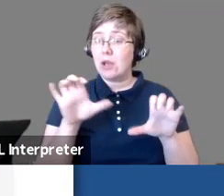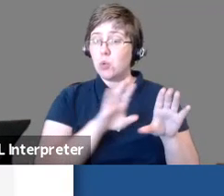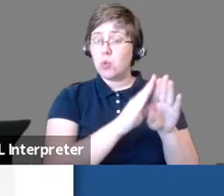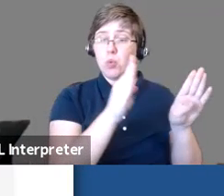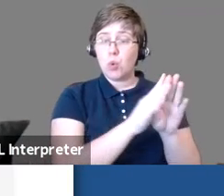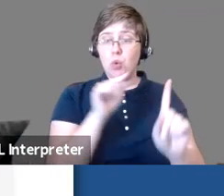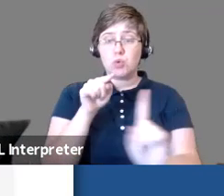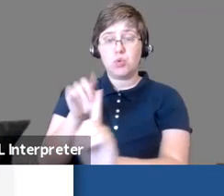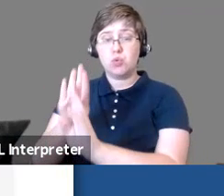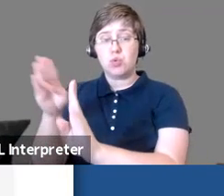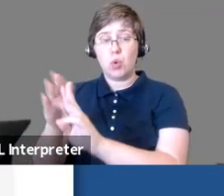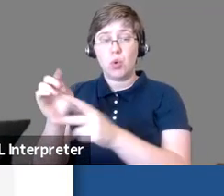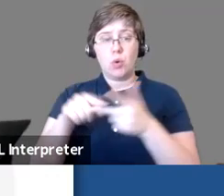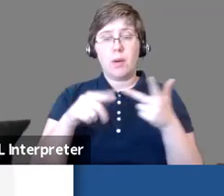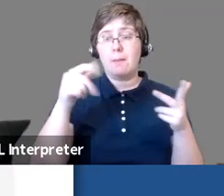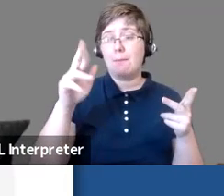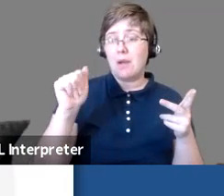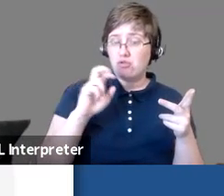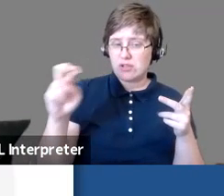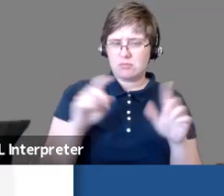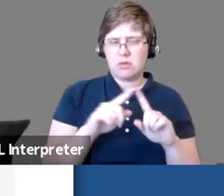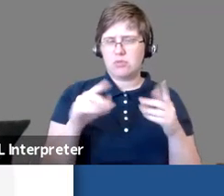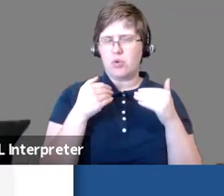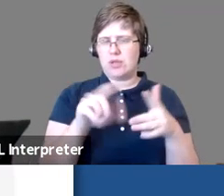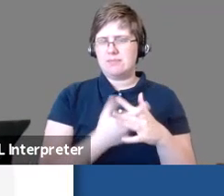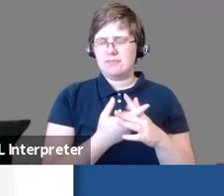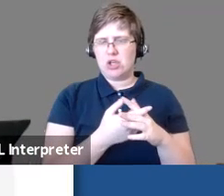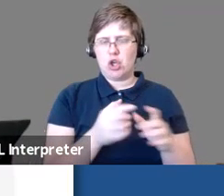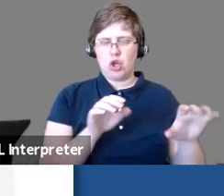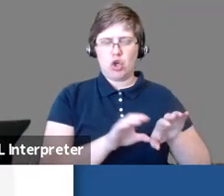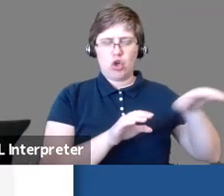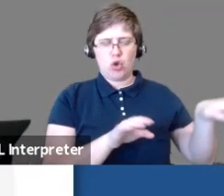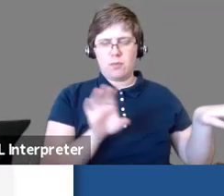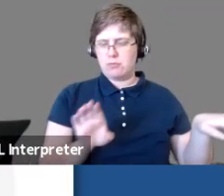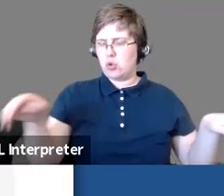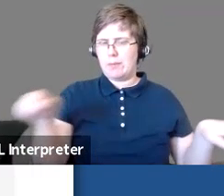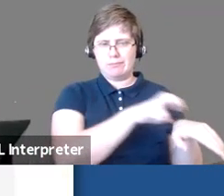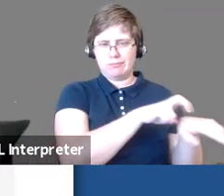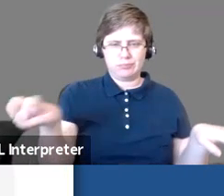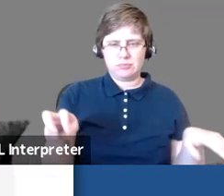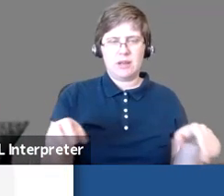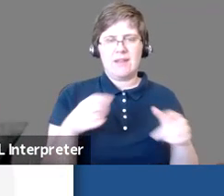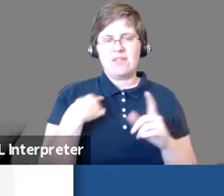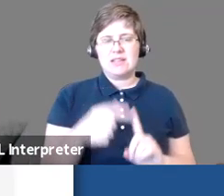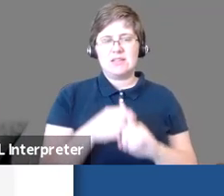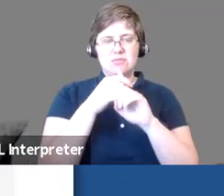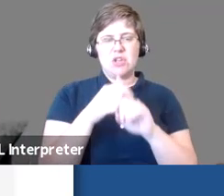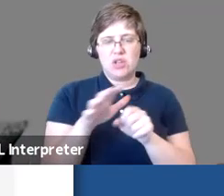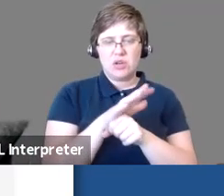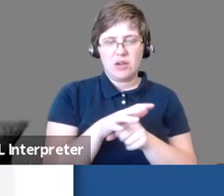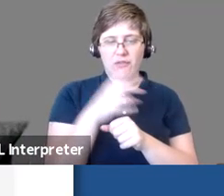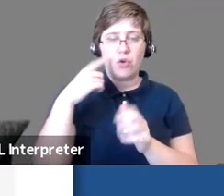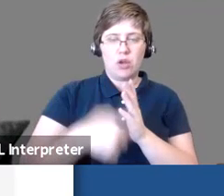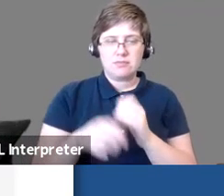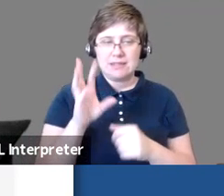door or paratransit, but we'll go ahead and select curb to curb. And then there's a special rates area where if it's